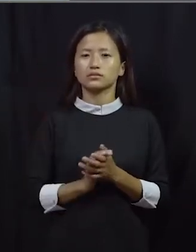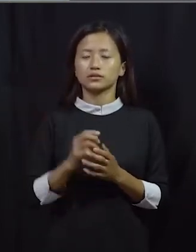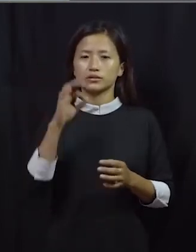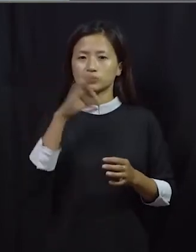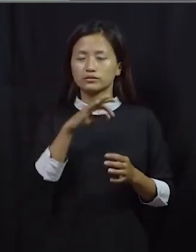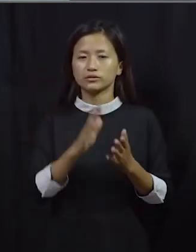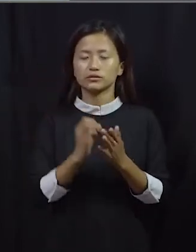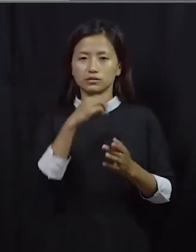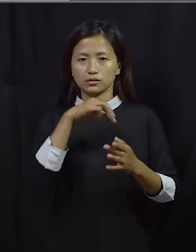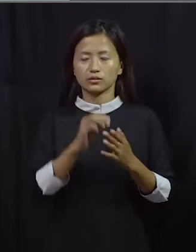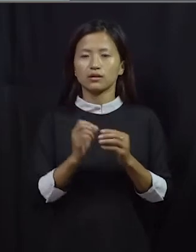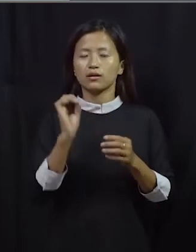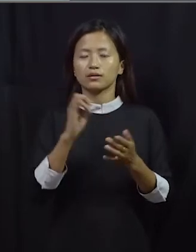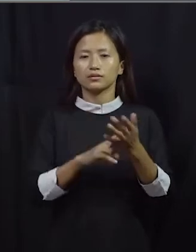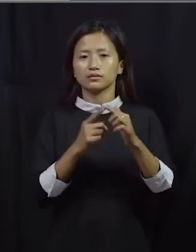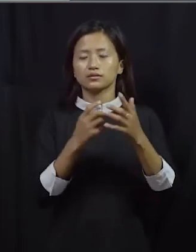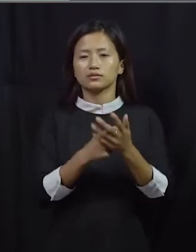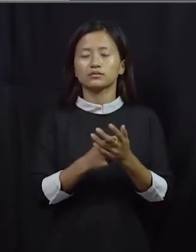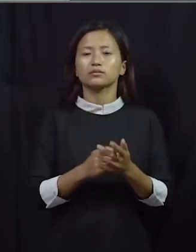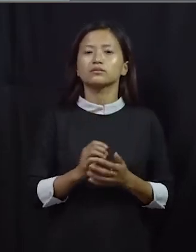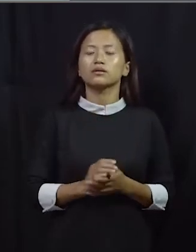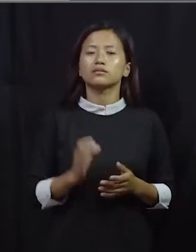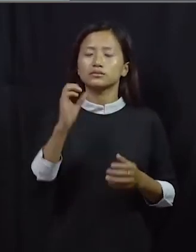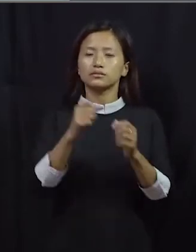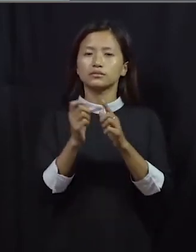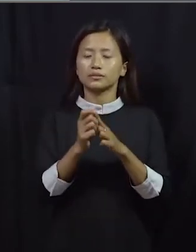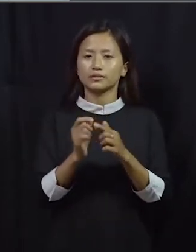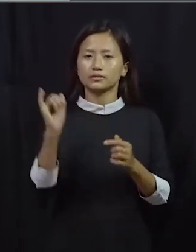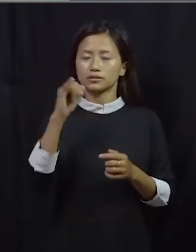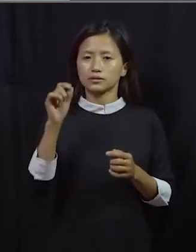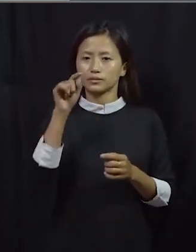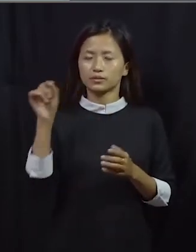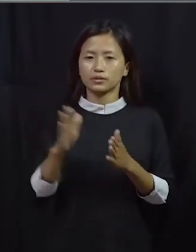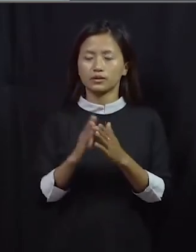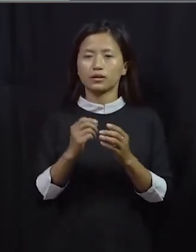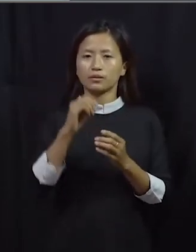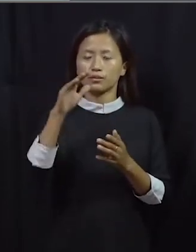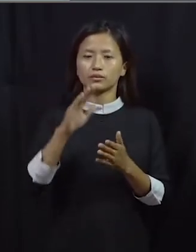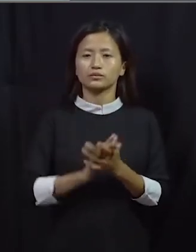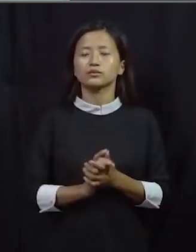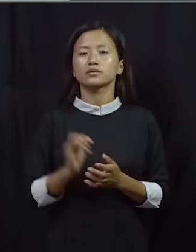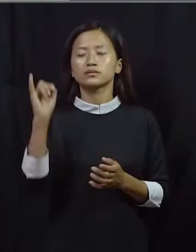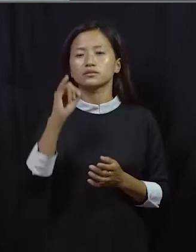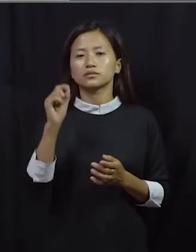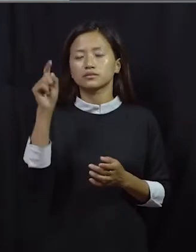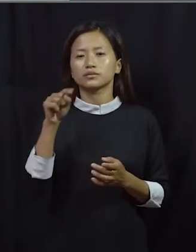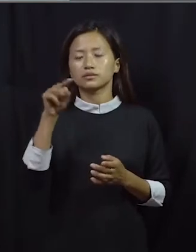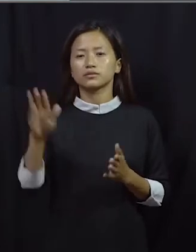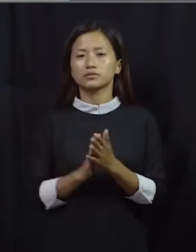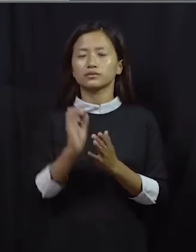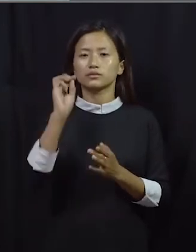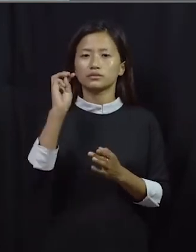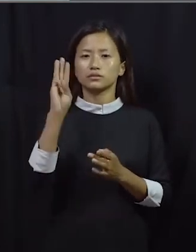capital is given at 6% per annum, which means 6% of 3